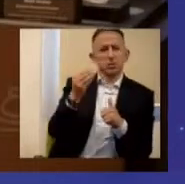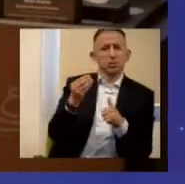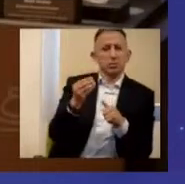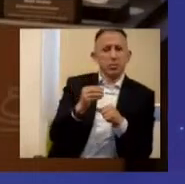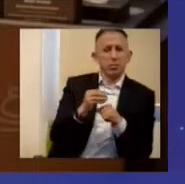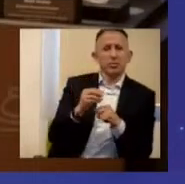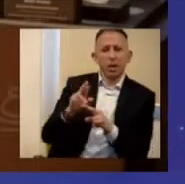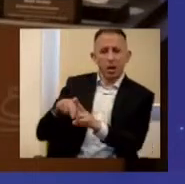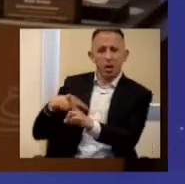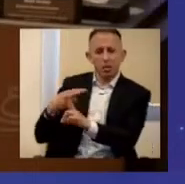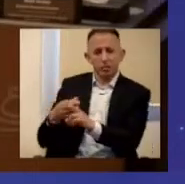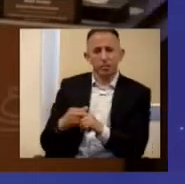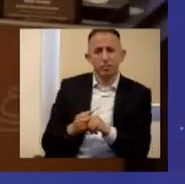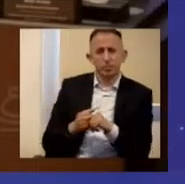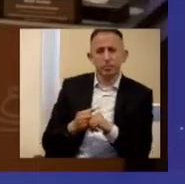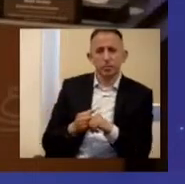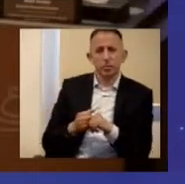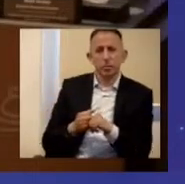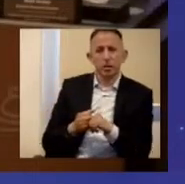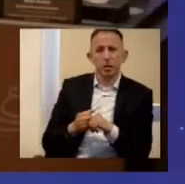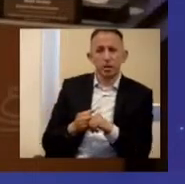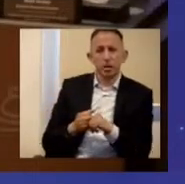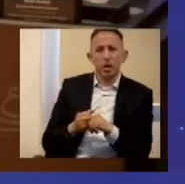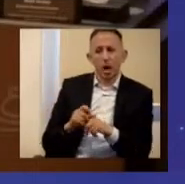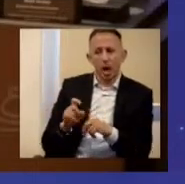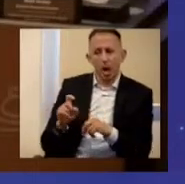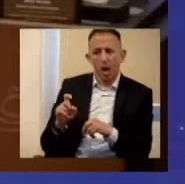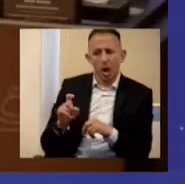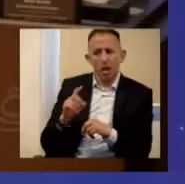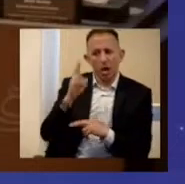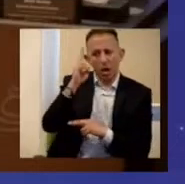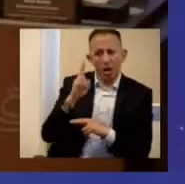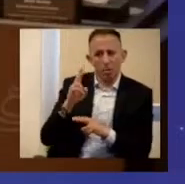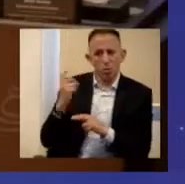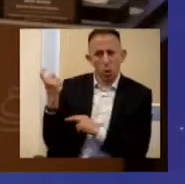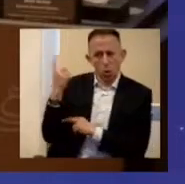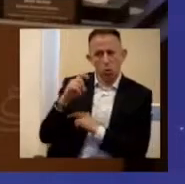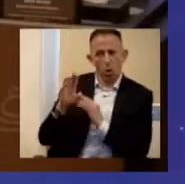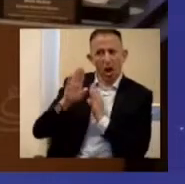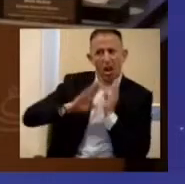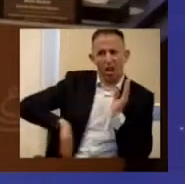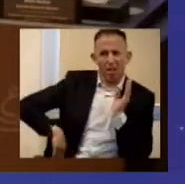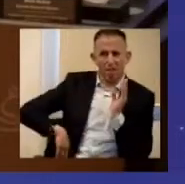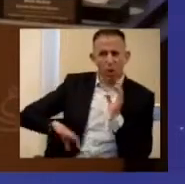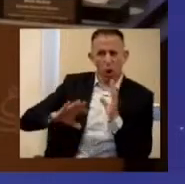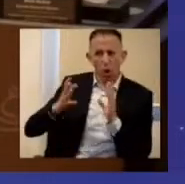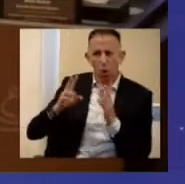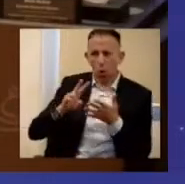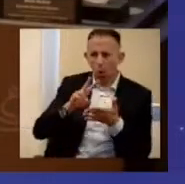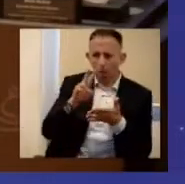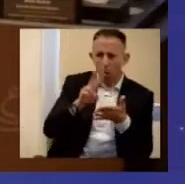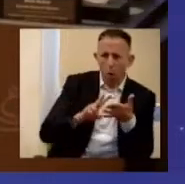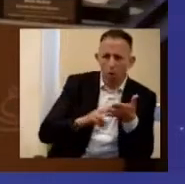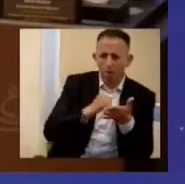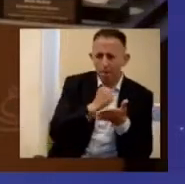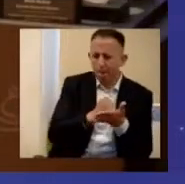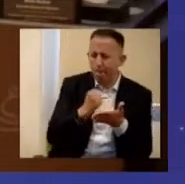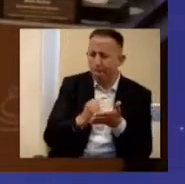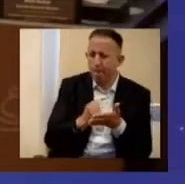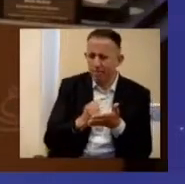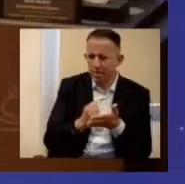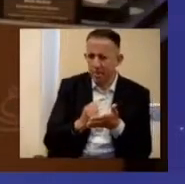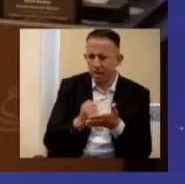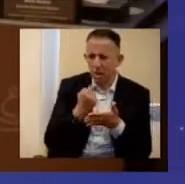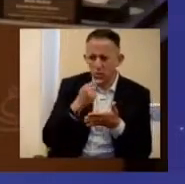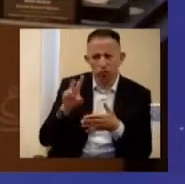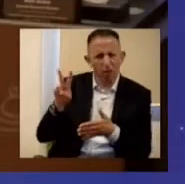I'll start with the last questions about assessment. You're certainly right that it can be viewed, the exam can be viewed as an event and so on, but